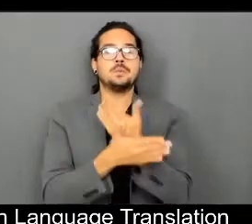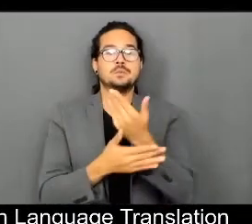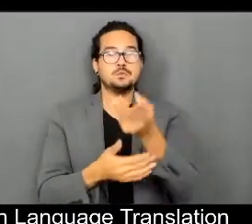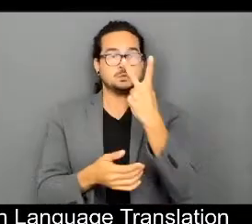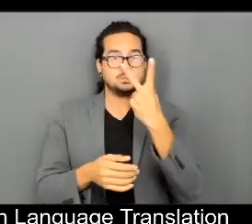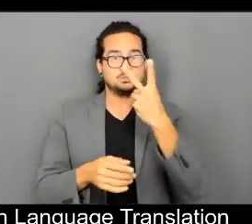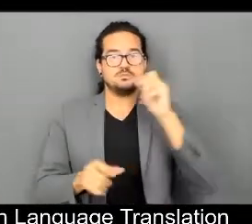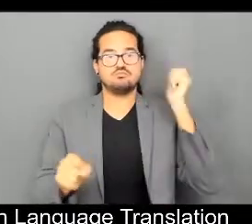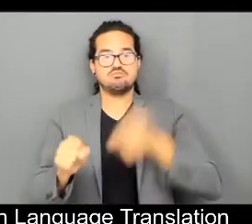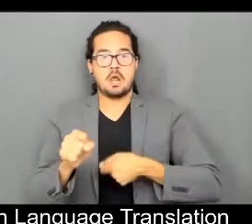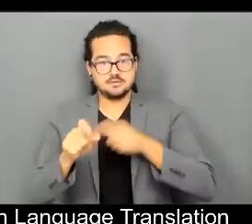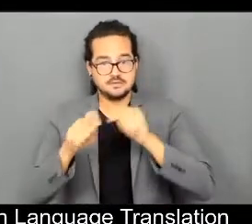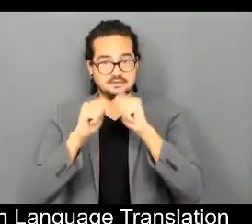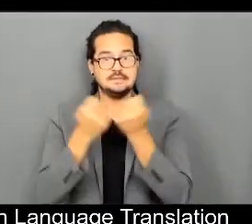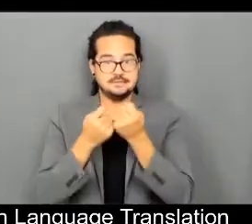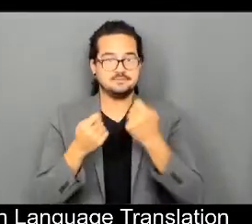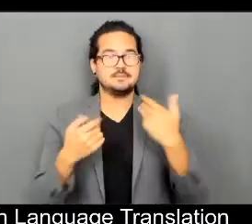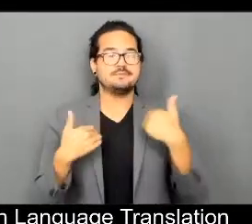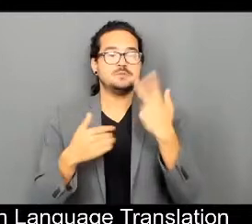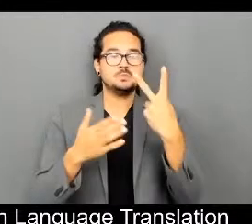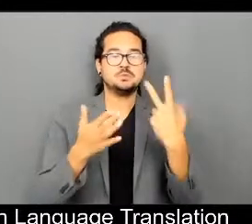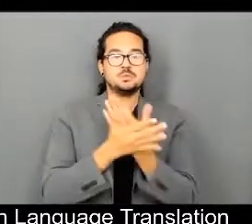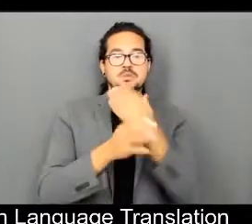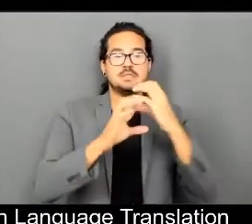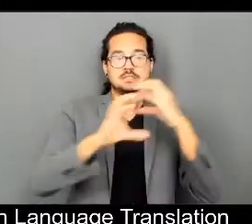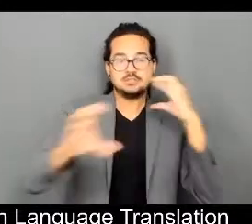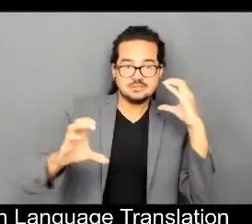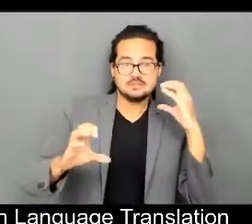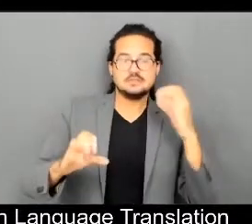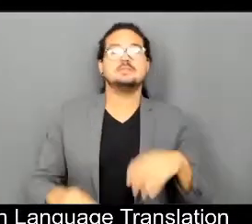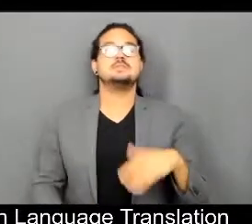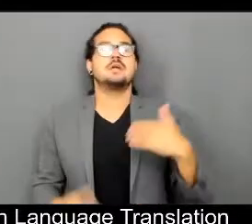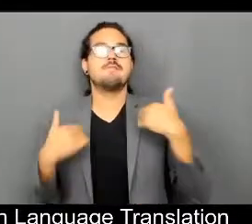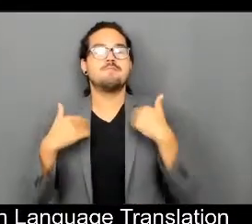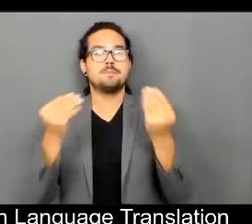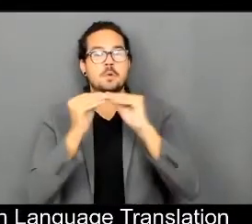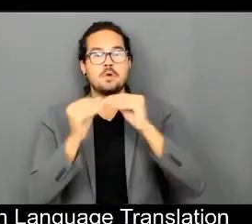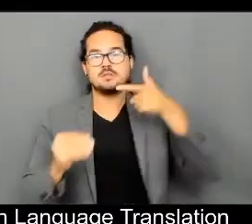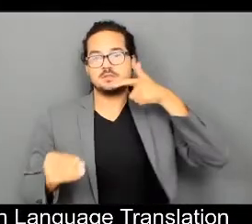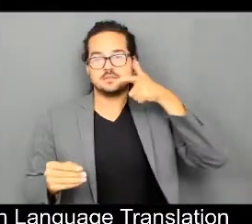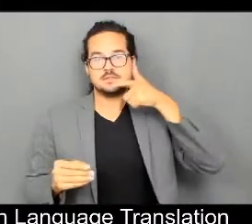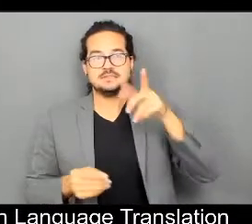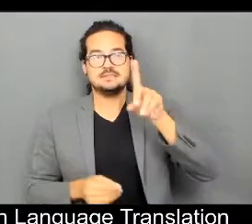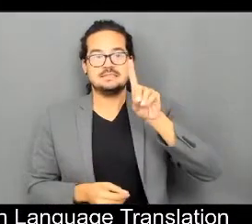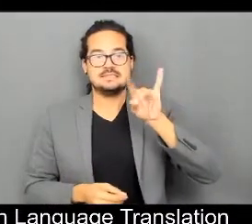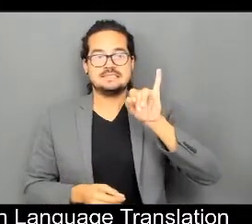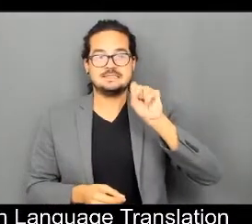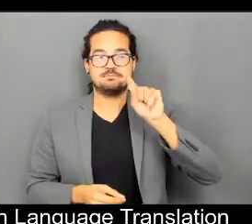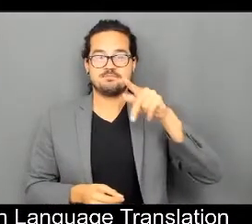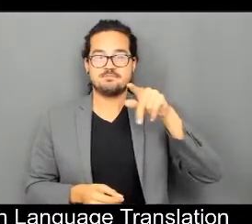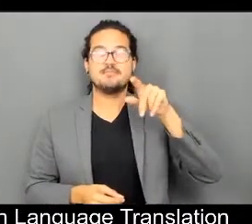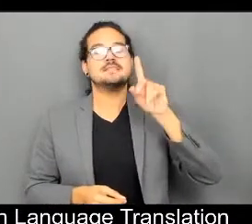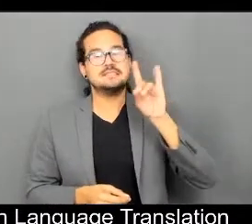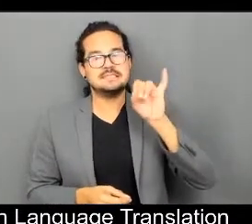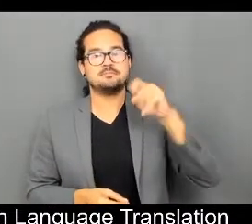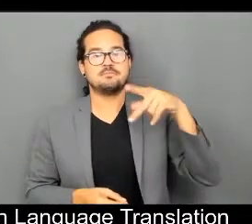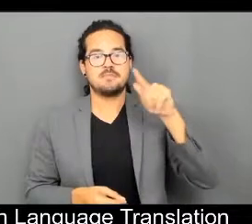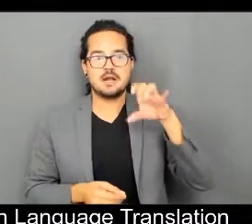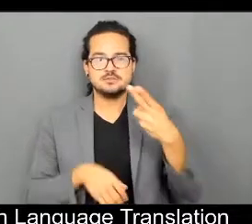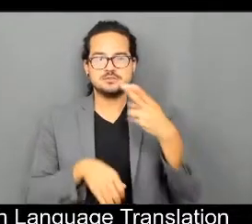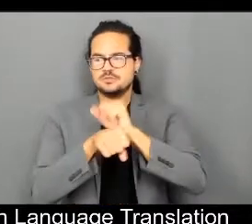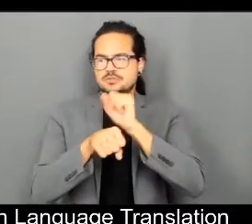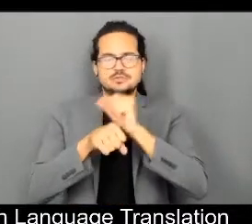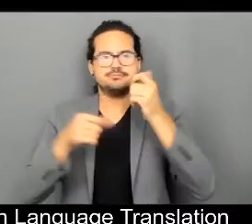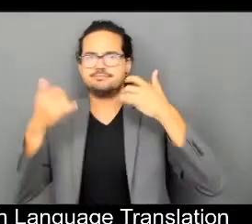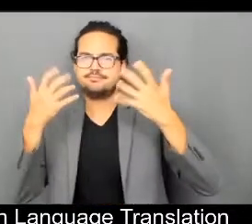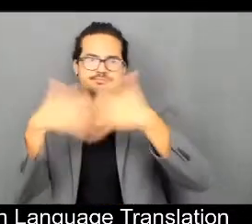additional dispatchers working. We have an incident management, Type 3 incident management team similar to Chief Newell's team. That's pre-positioned here, so if we have a new